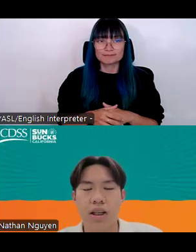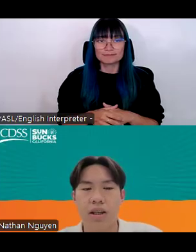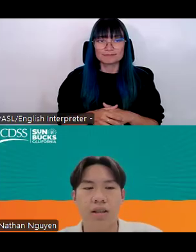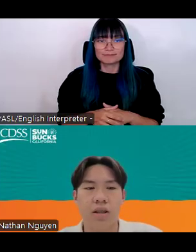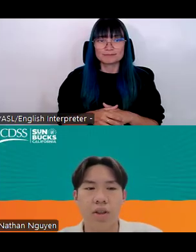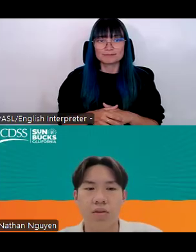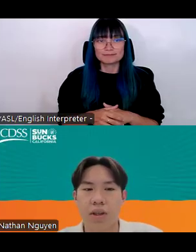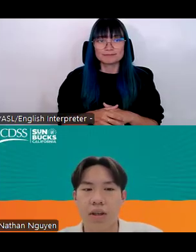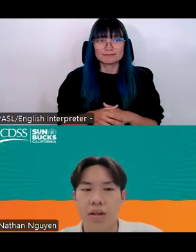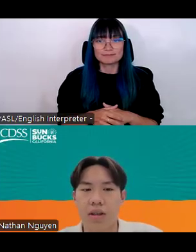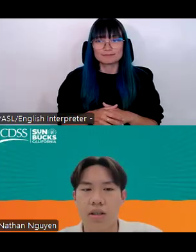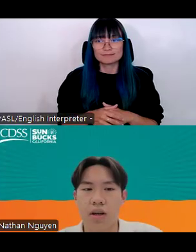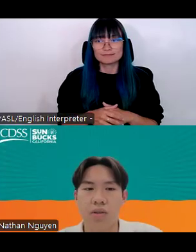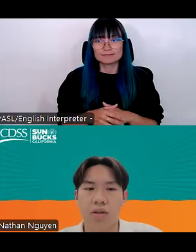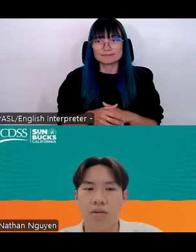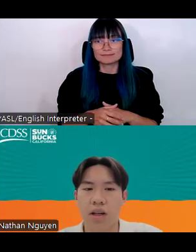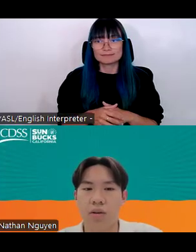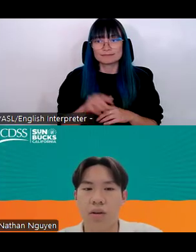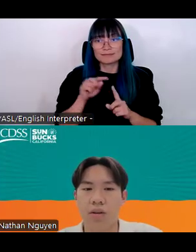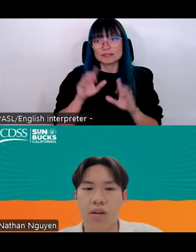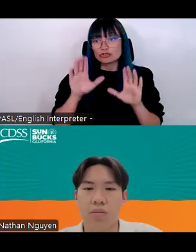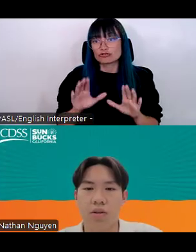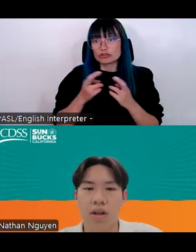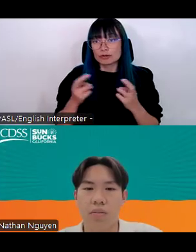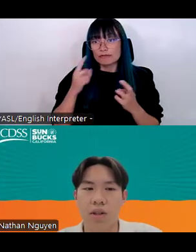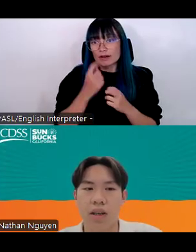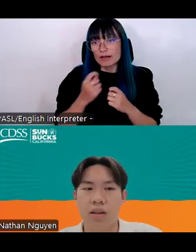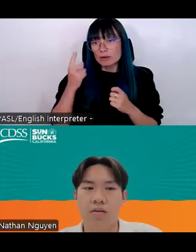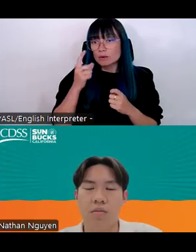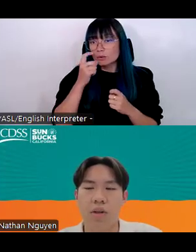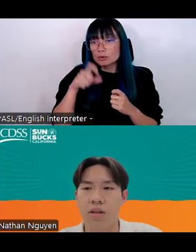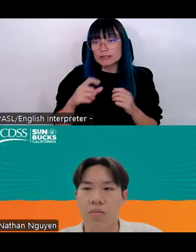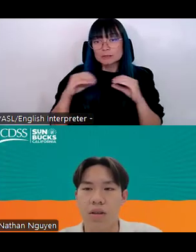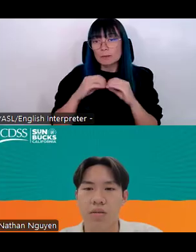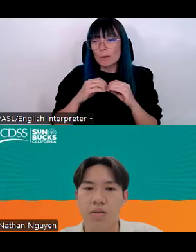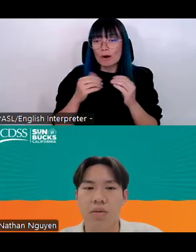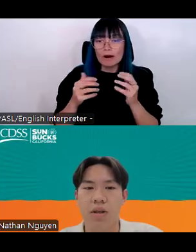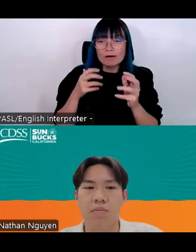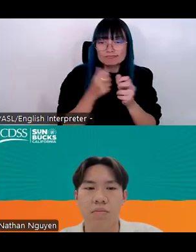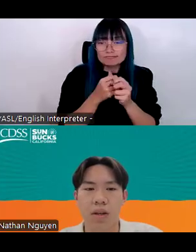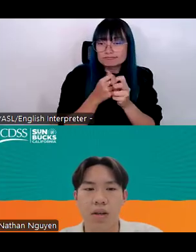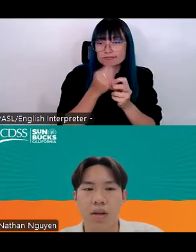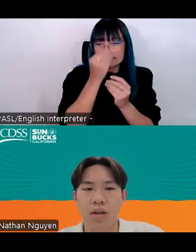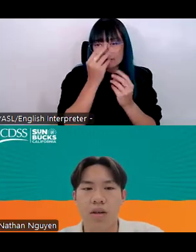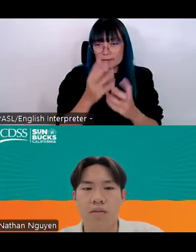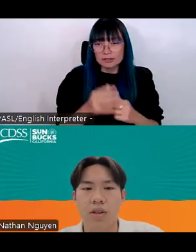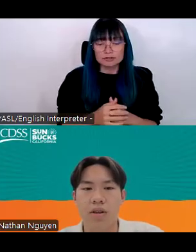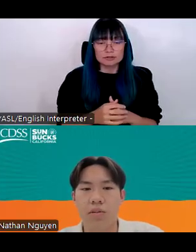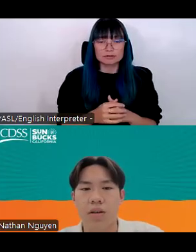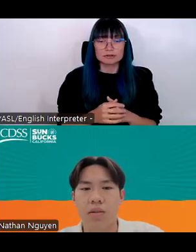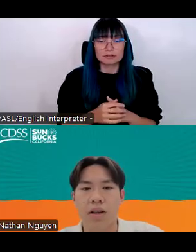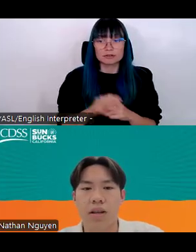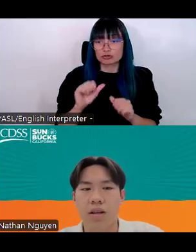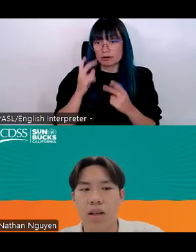Our CDSS Sunbucks website is a great resource for anyone who needs the most up-to-date information about the Sunbucks program. You can